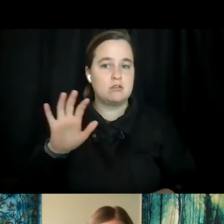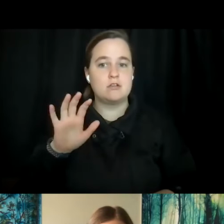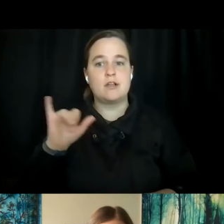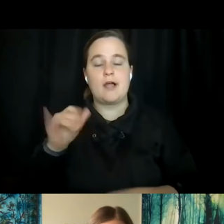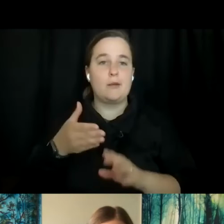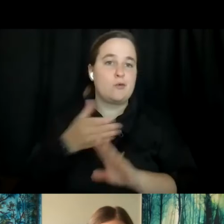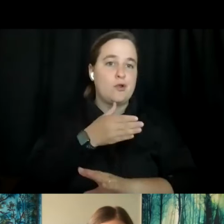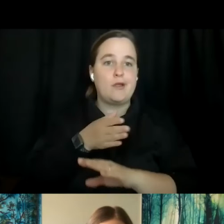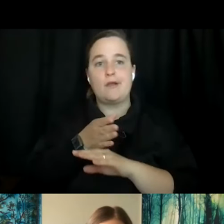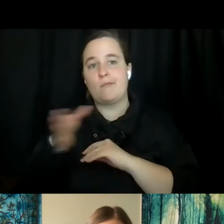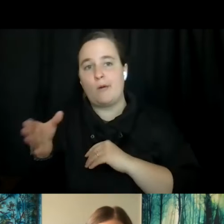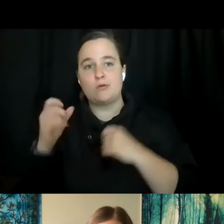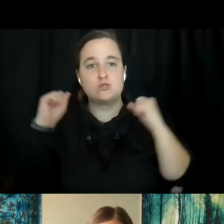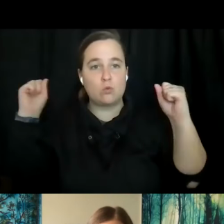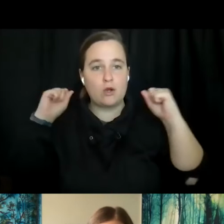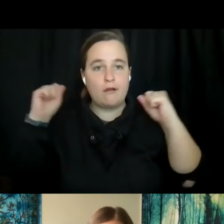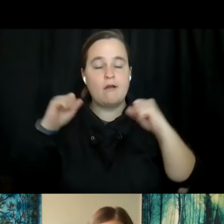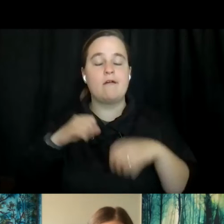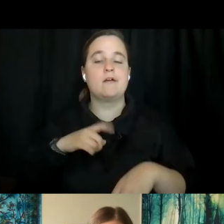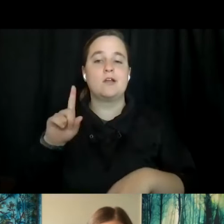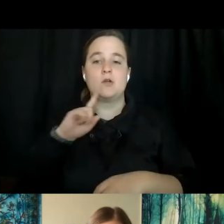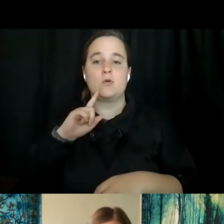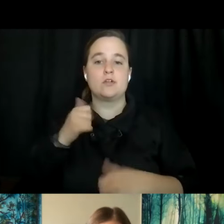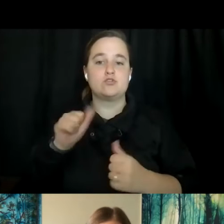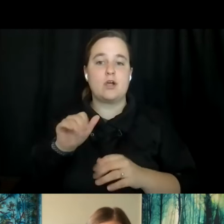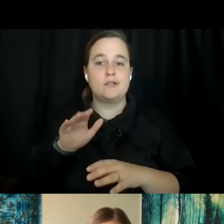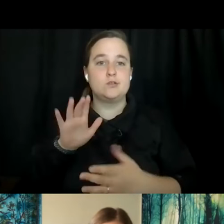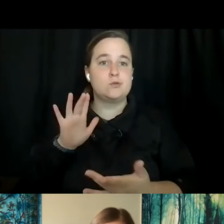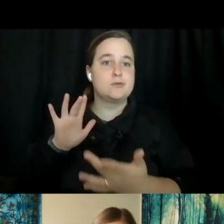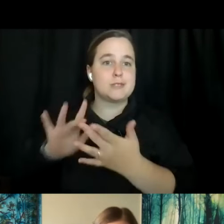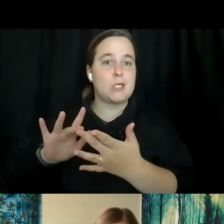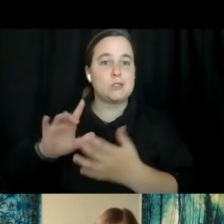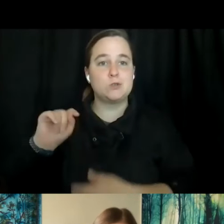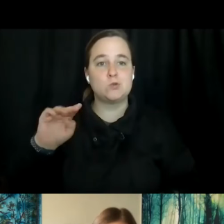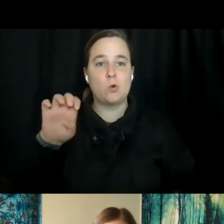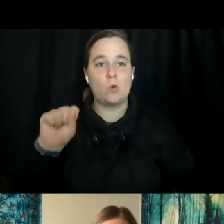post workout, where you're reaching towards your toes, and whether you